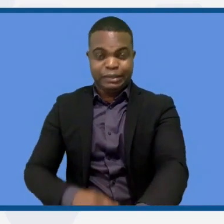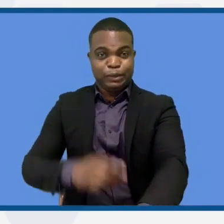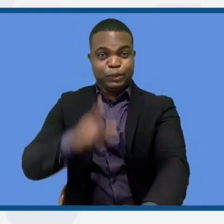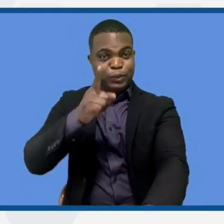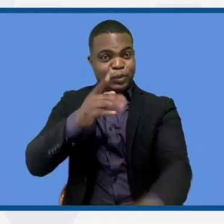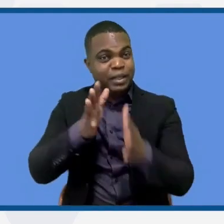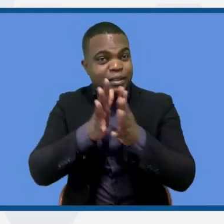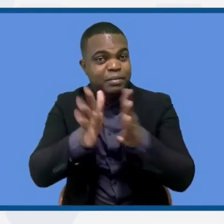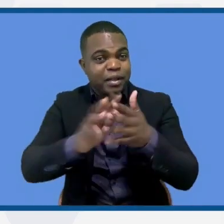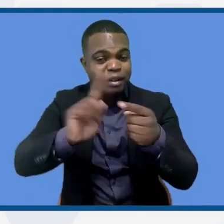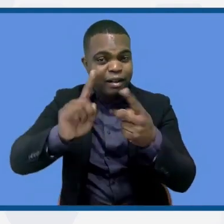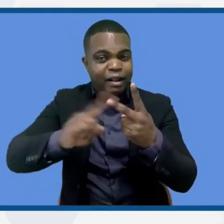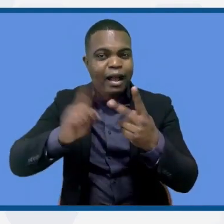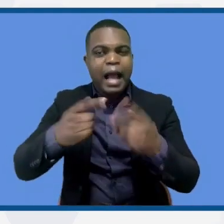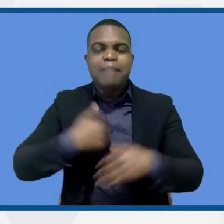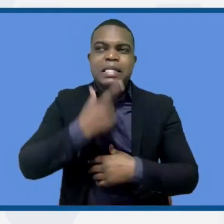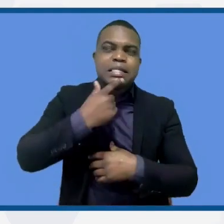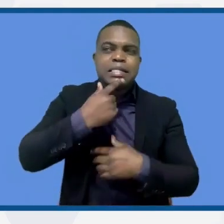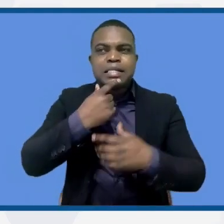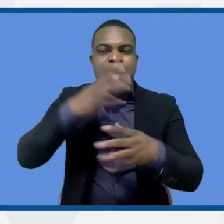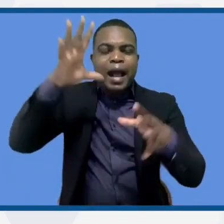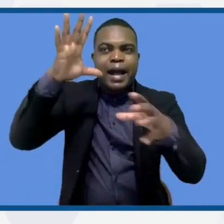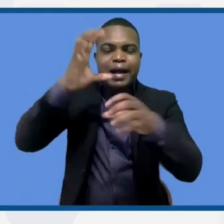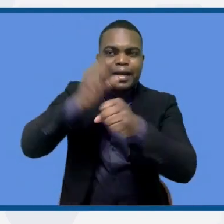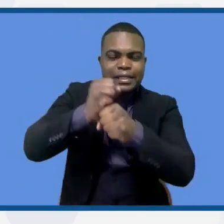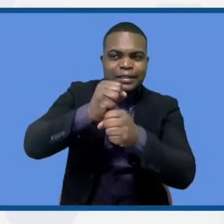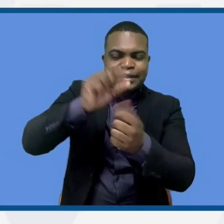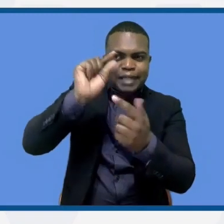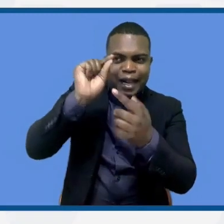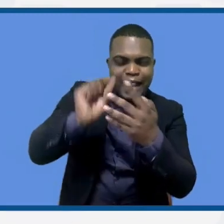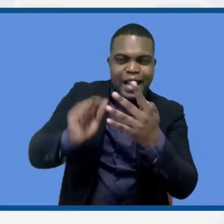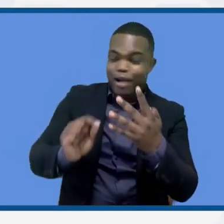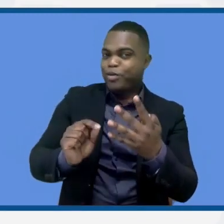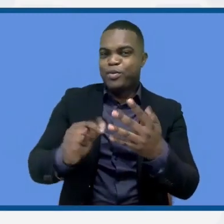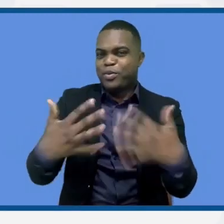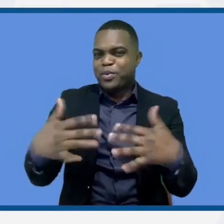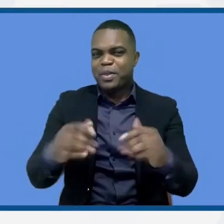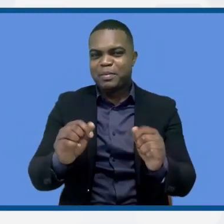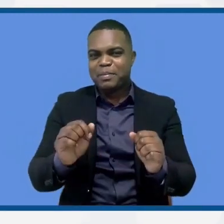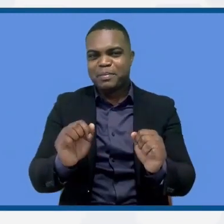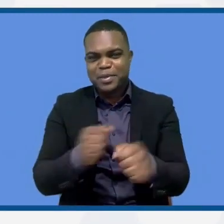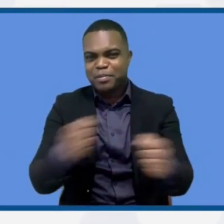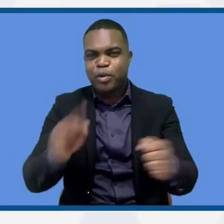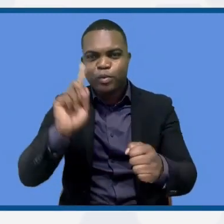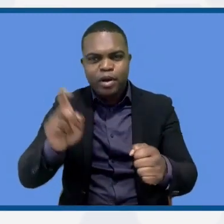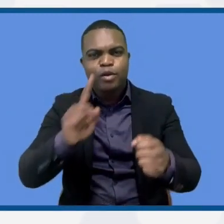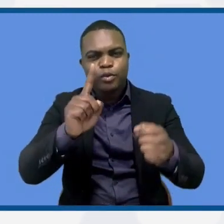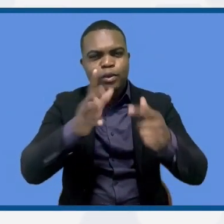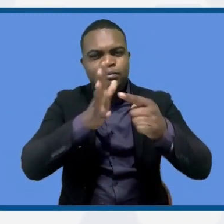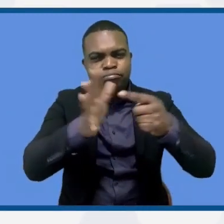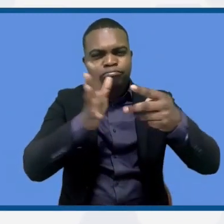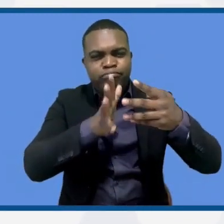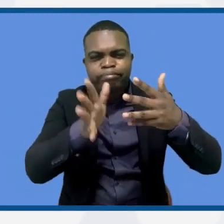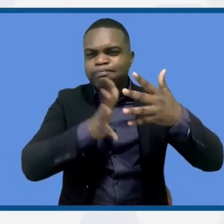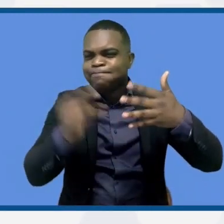is learning in risk management. We can see here how we have